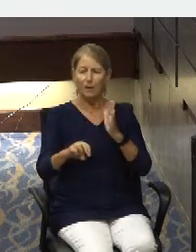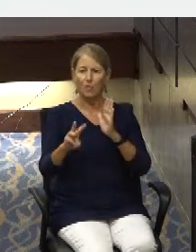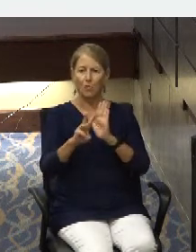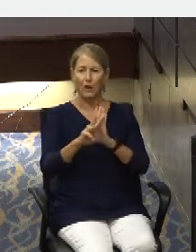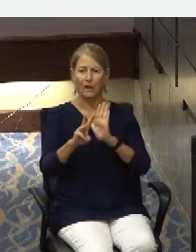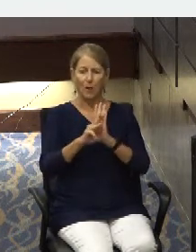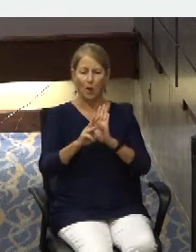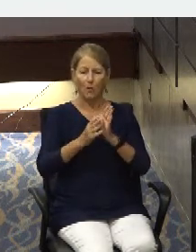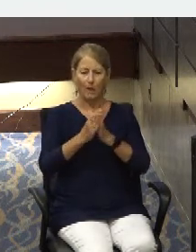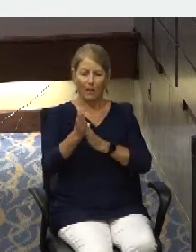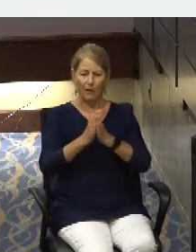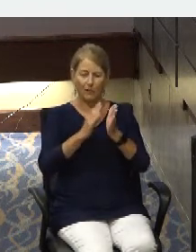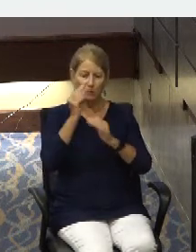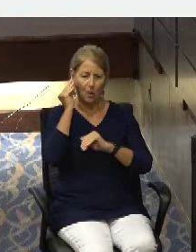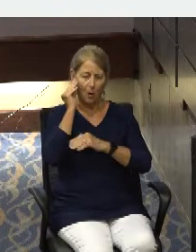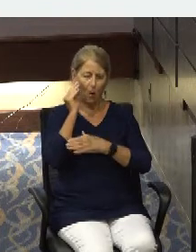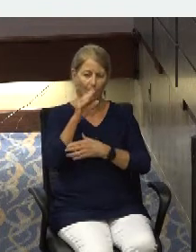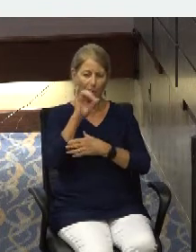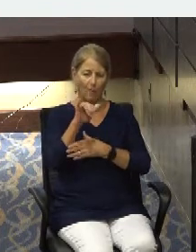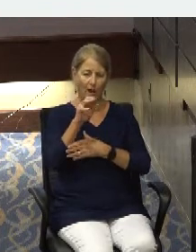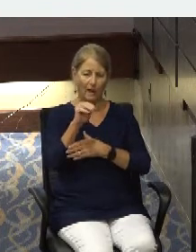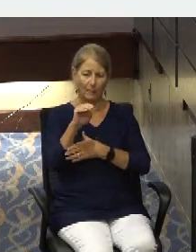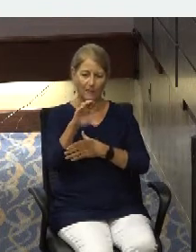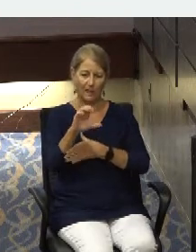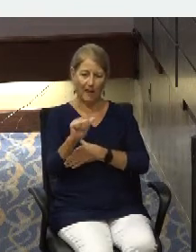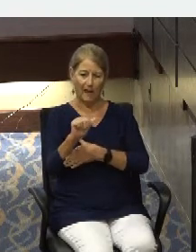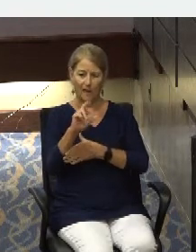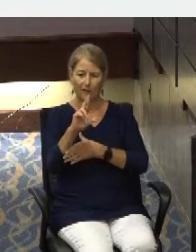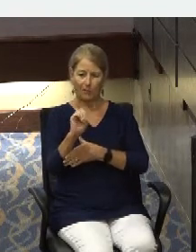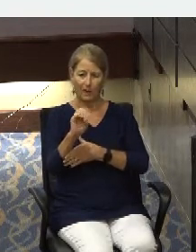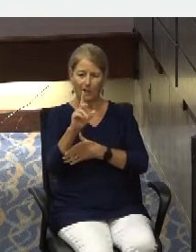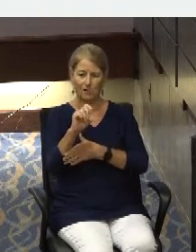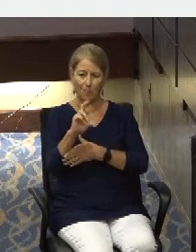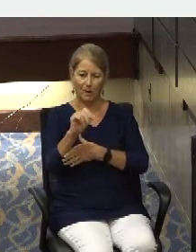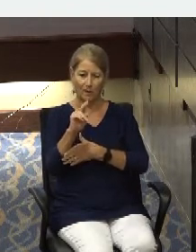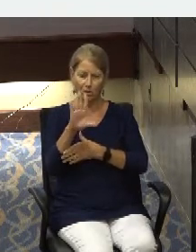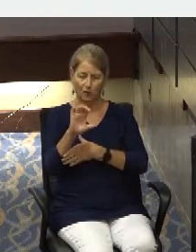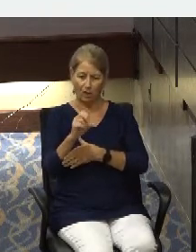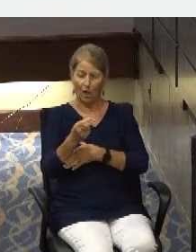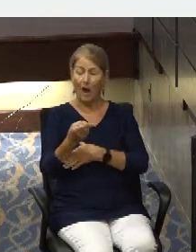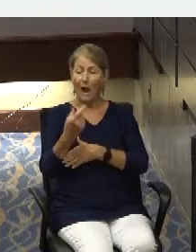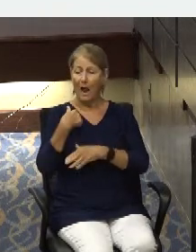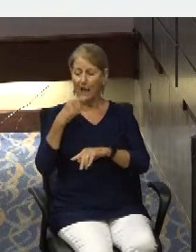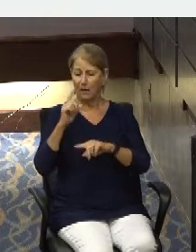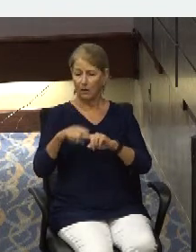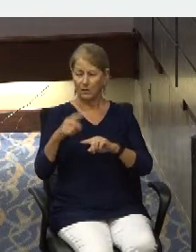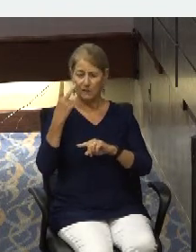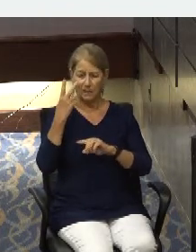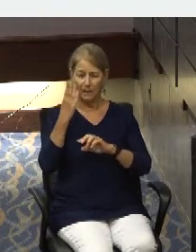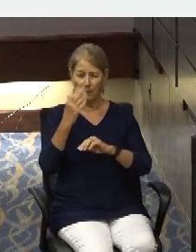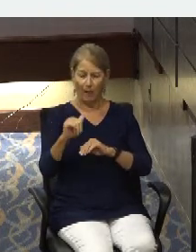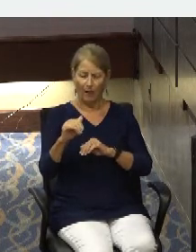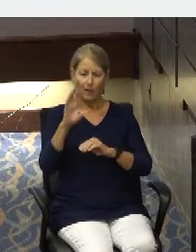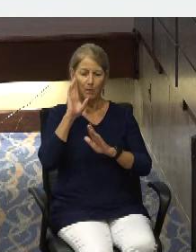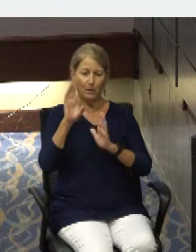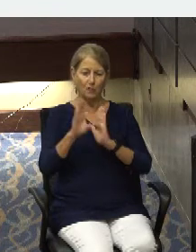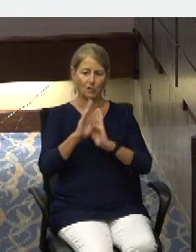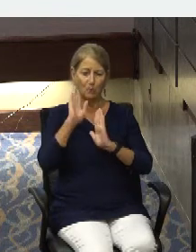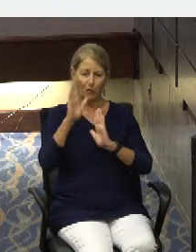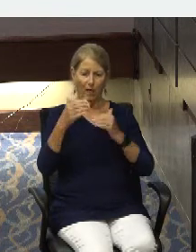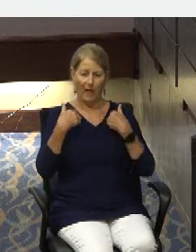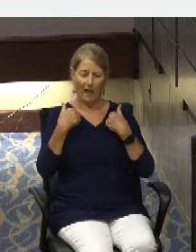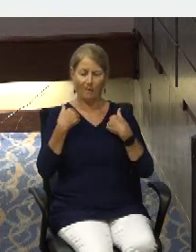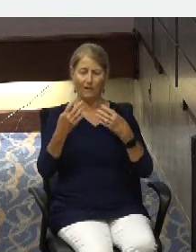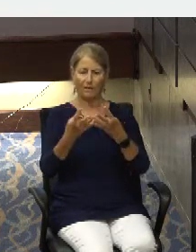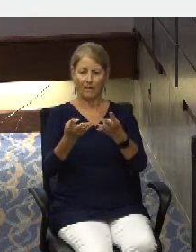Reach Ranch, and the YMCA. I couldn't tell by the pictures, but will there be a fence around